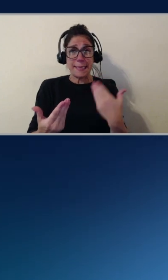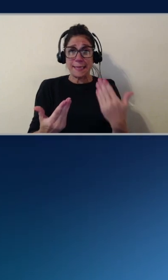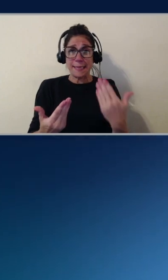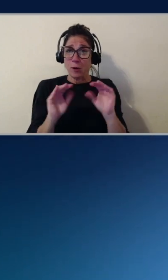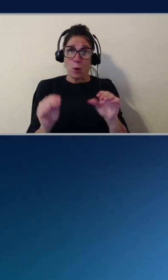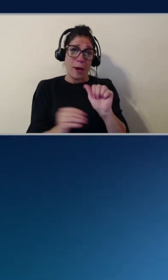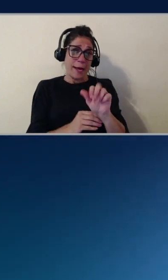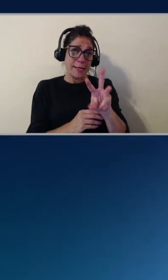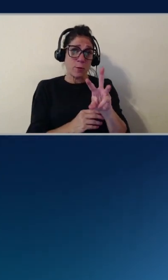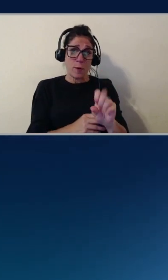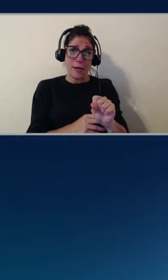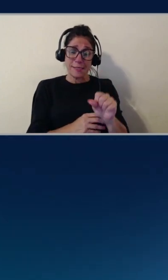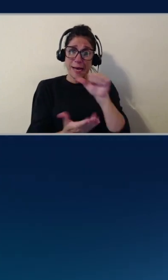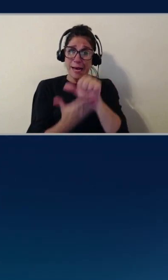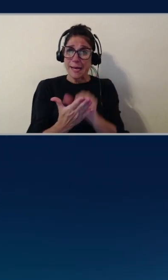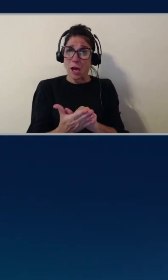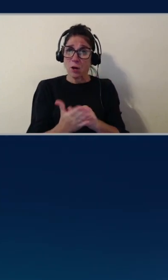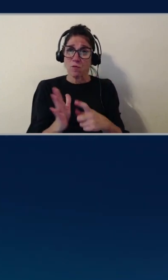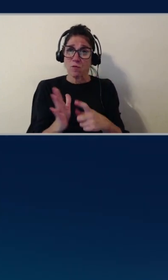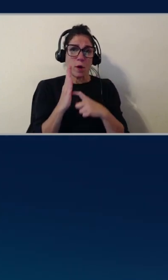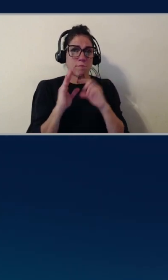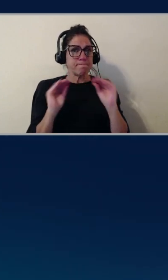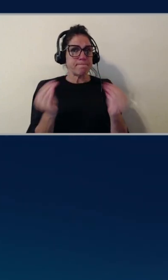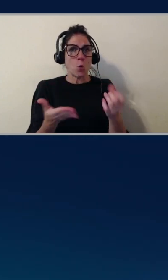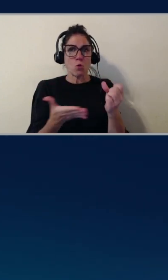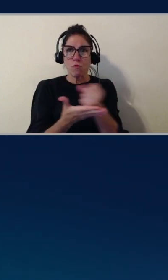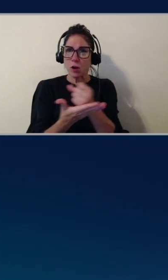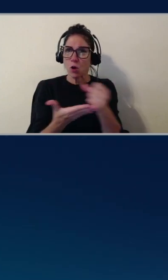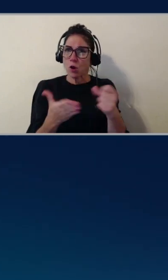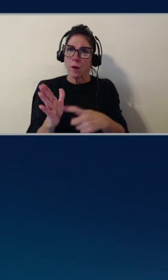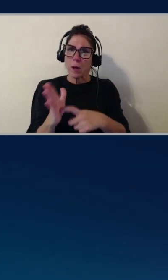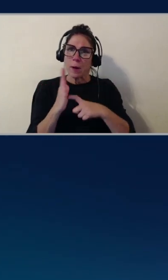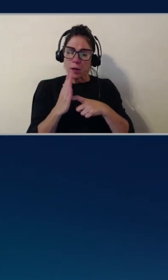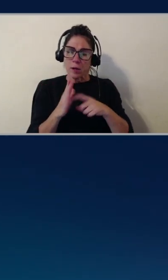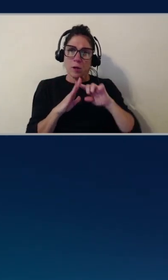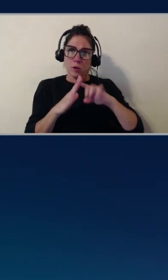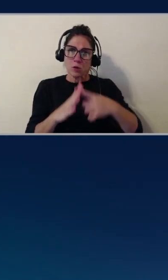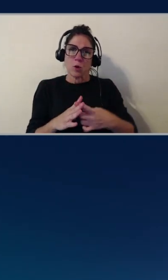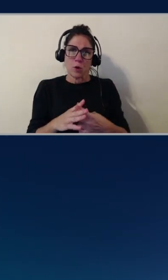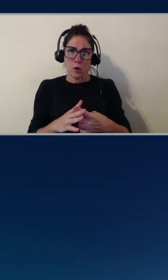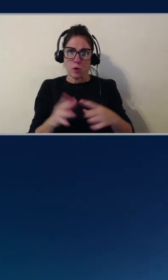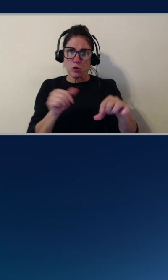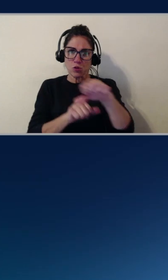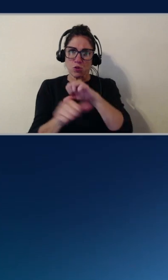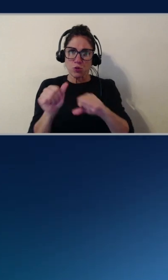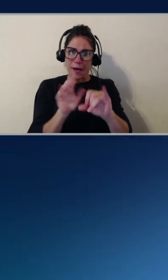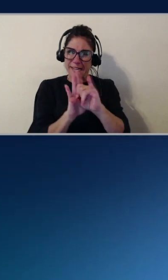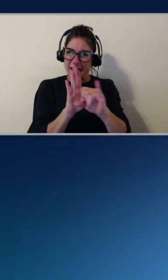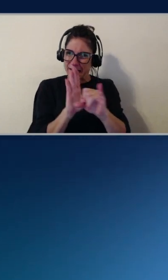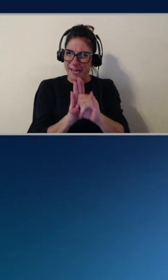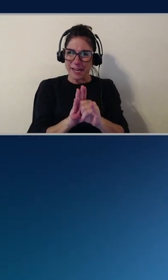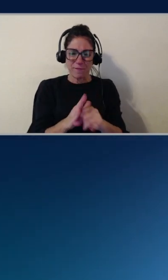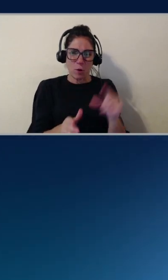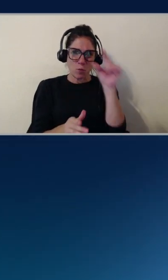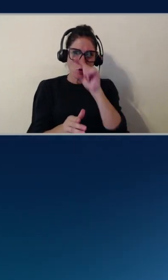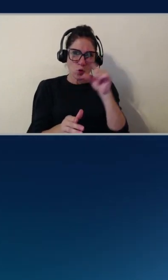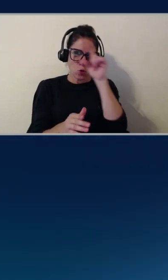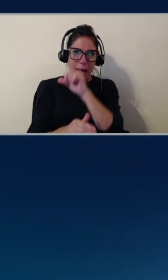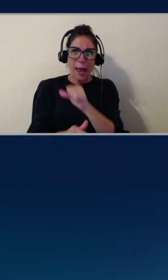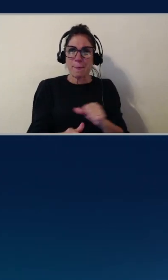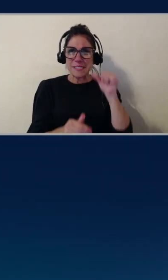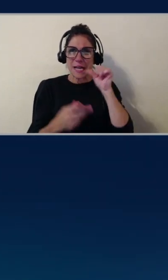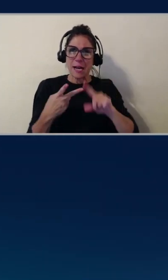account required. There is no credit card required. You can start with your social identity providers from Google, Amazon, or